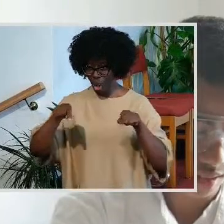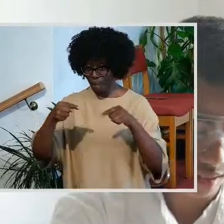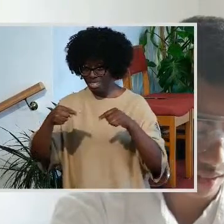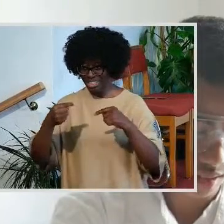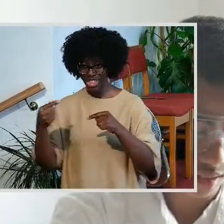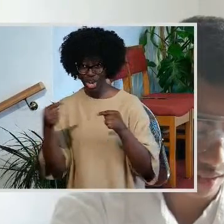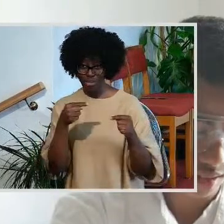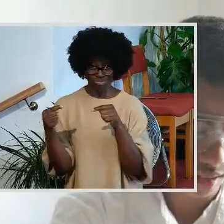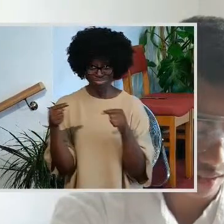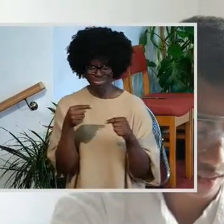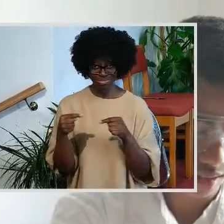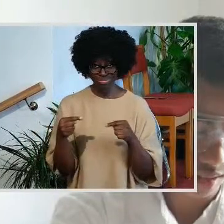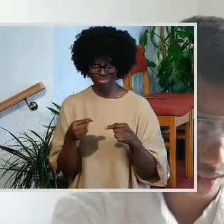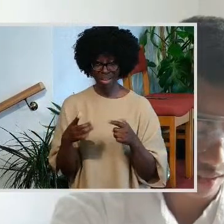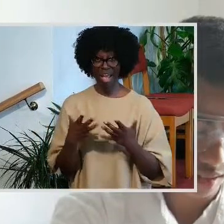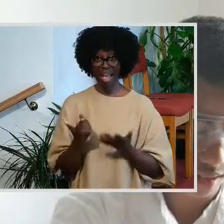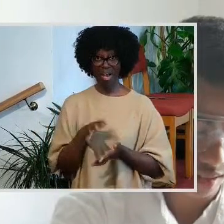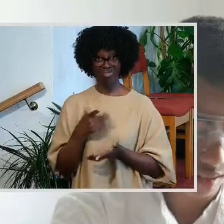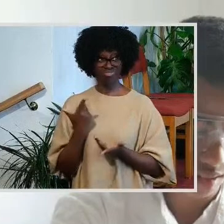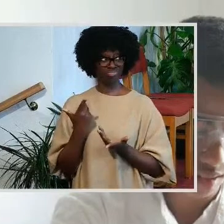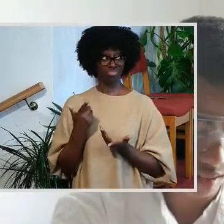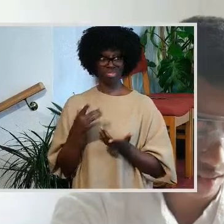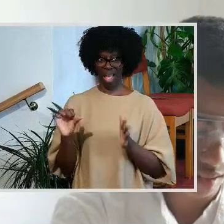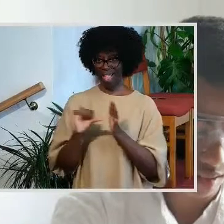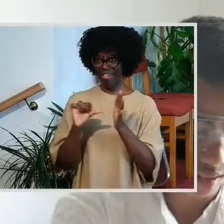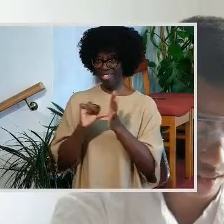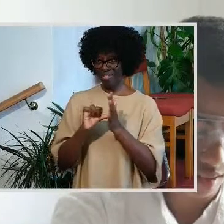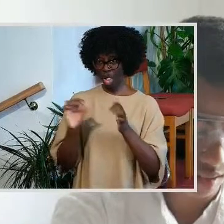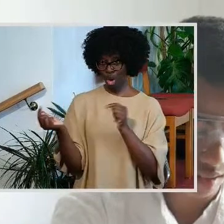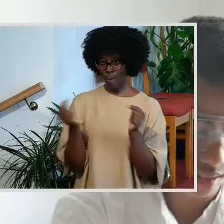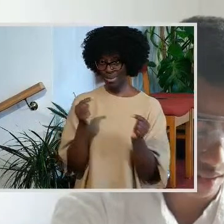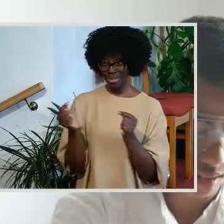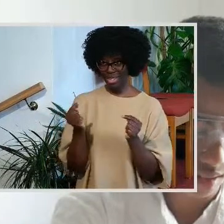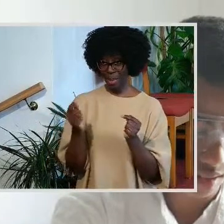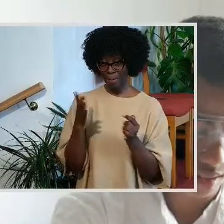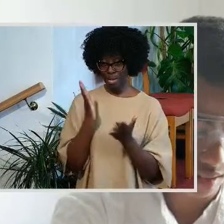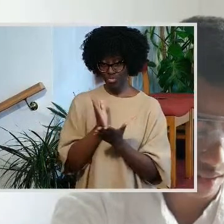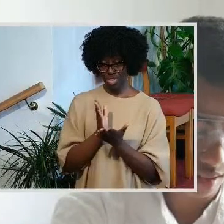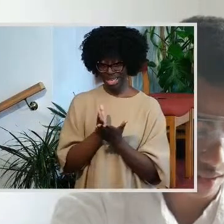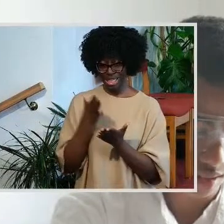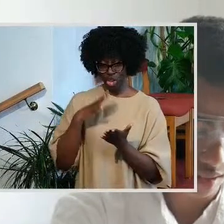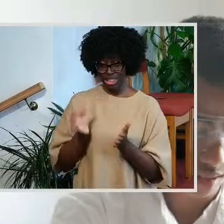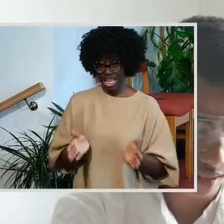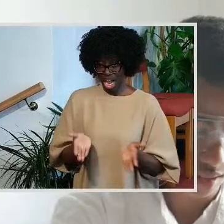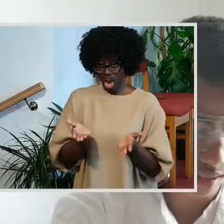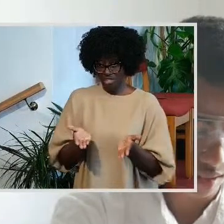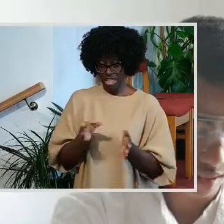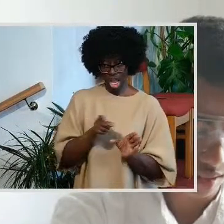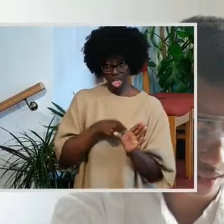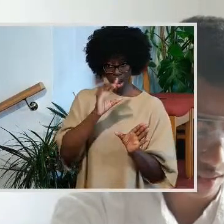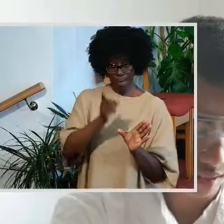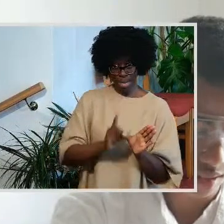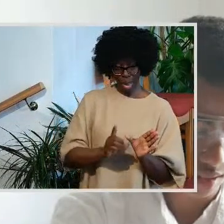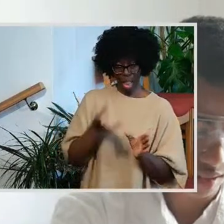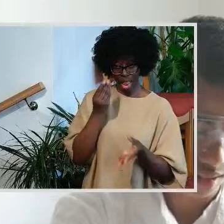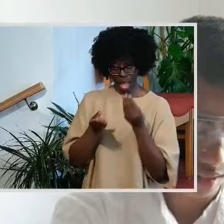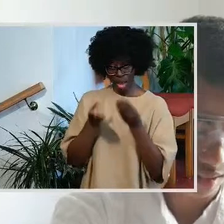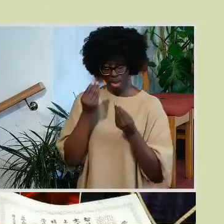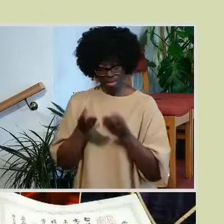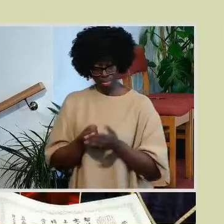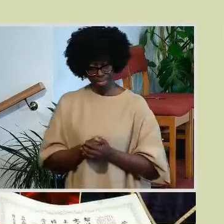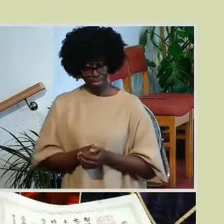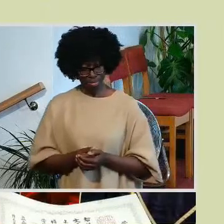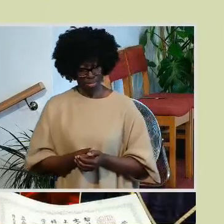just, wiped out. So that's really something that we have to encourage now in our children and young people.